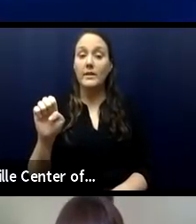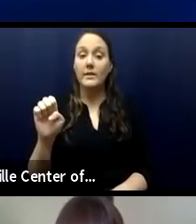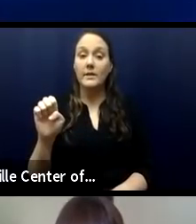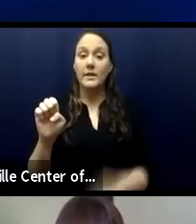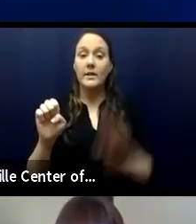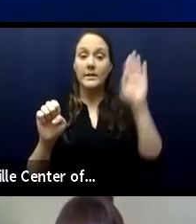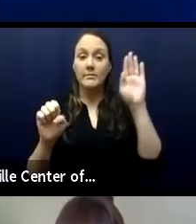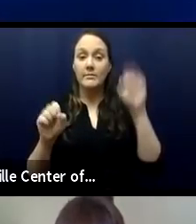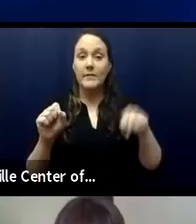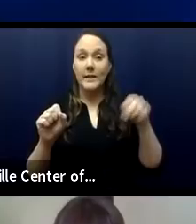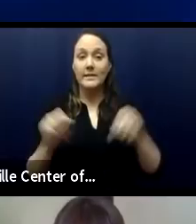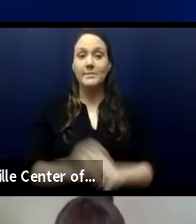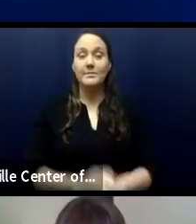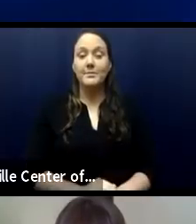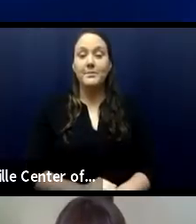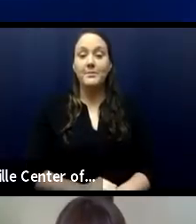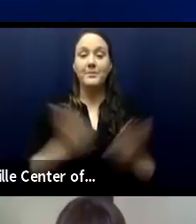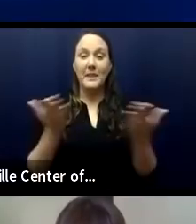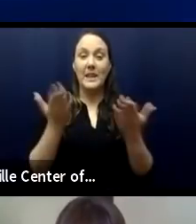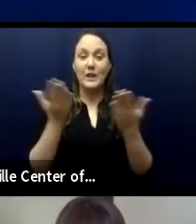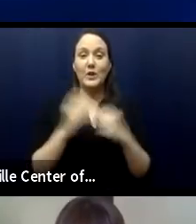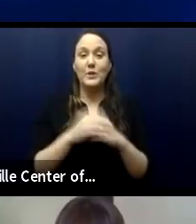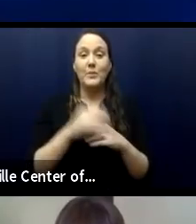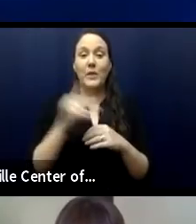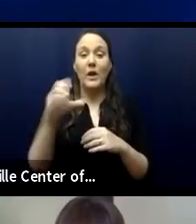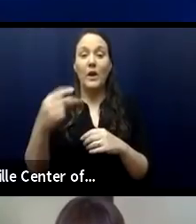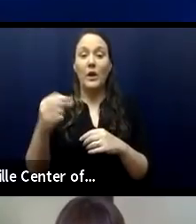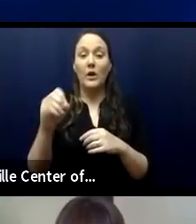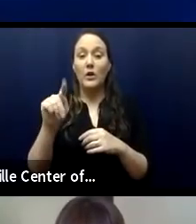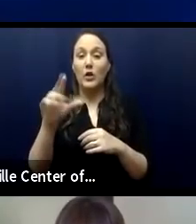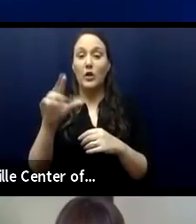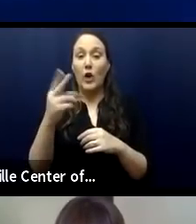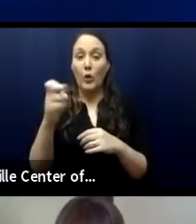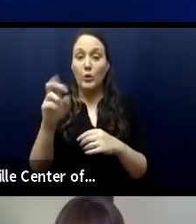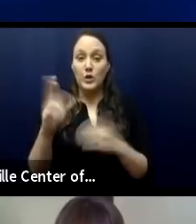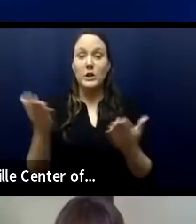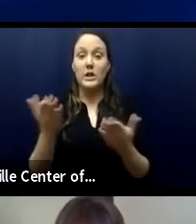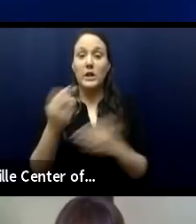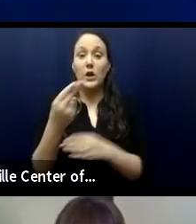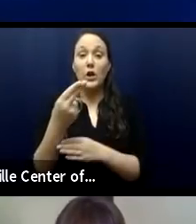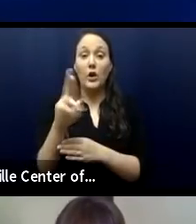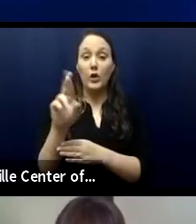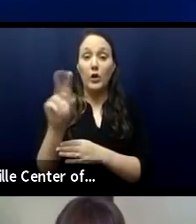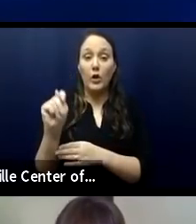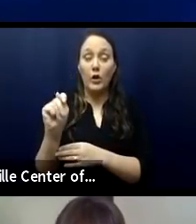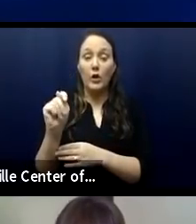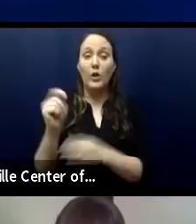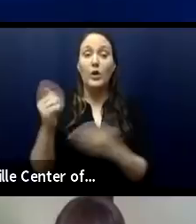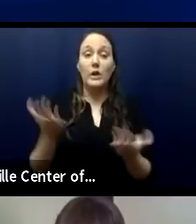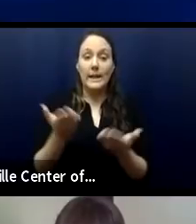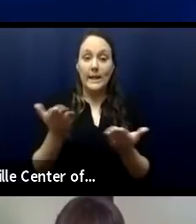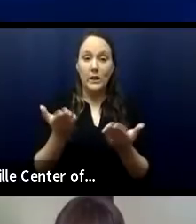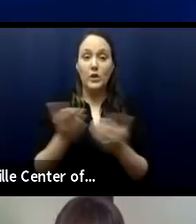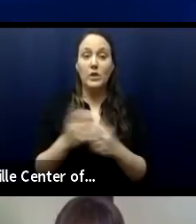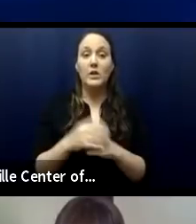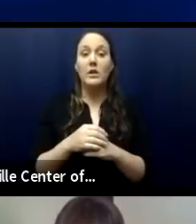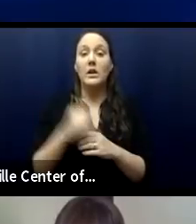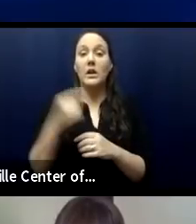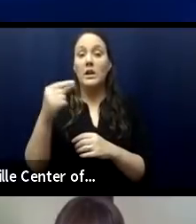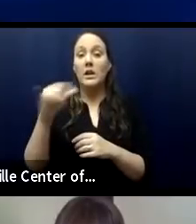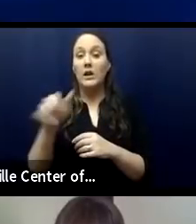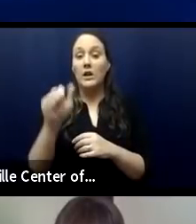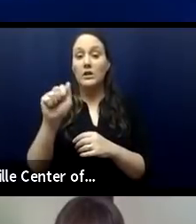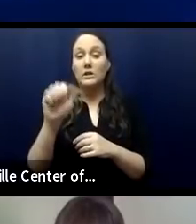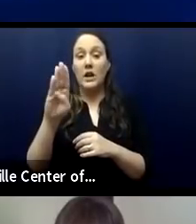Yes. Here. Gocher? Here, Hurt? Present. Jacobs?